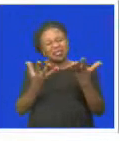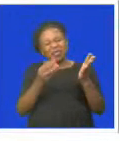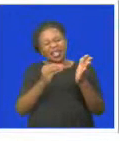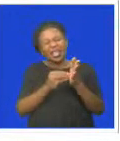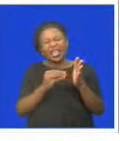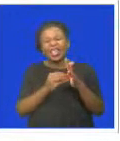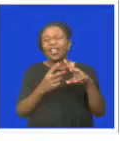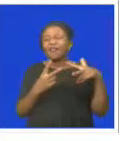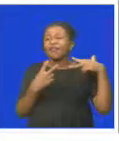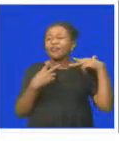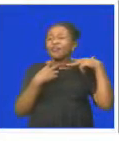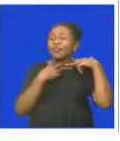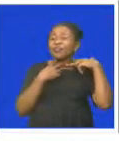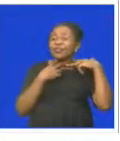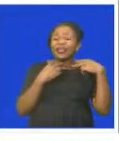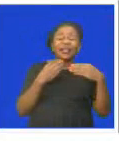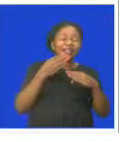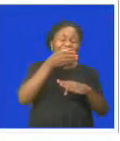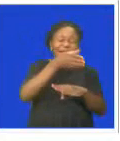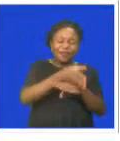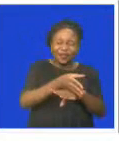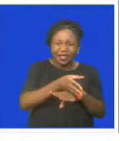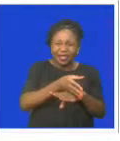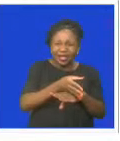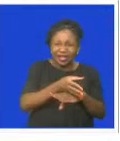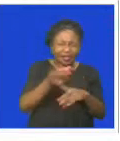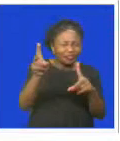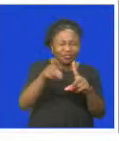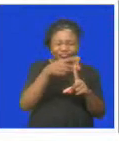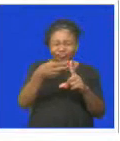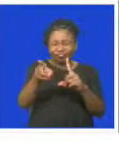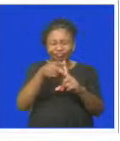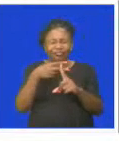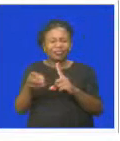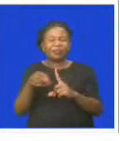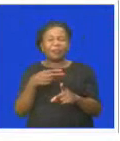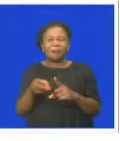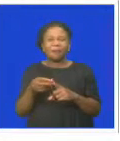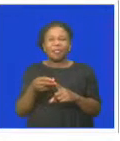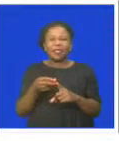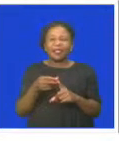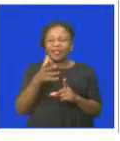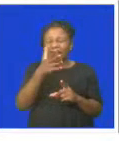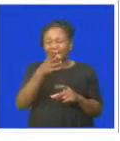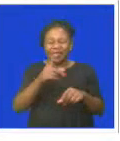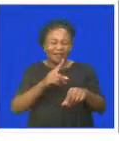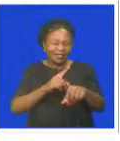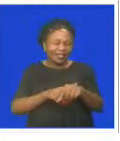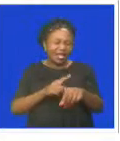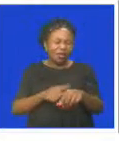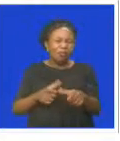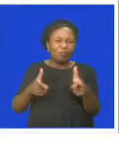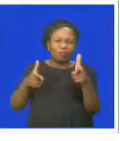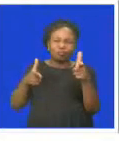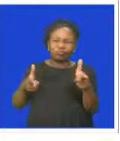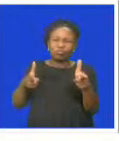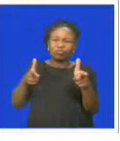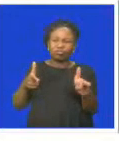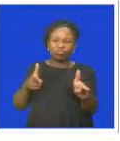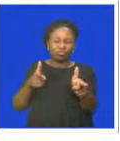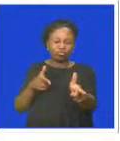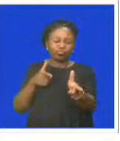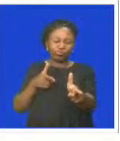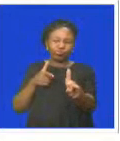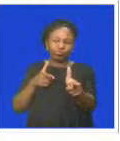and attack it. A soldier always carries big guns. A soldier